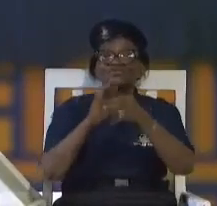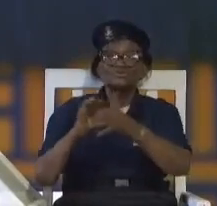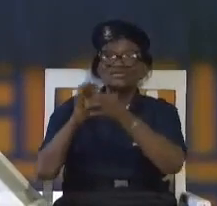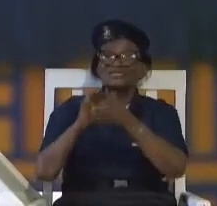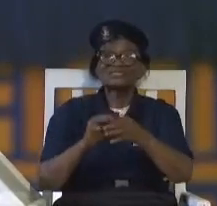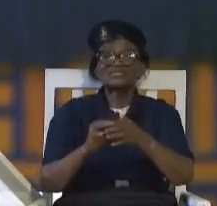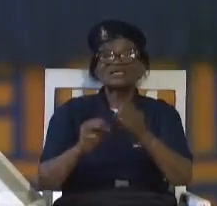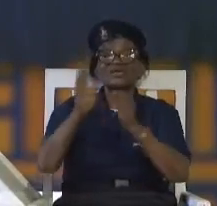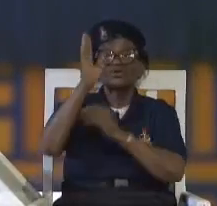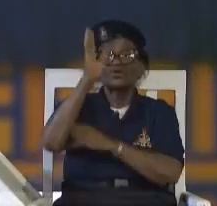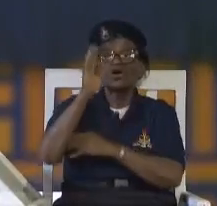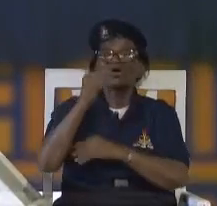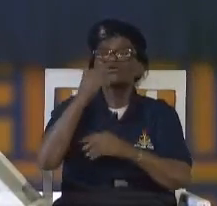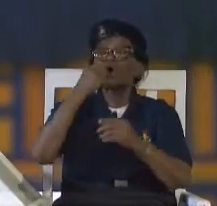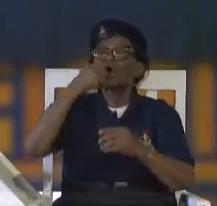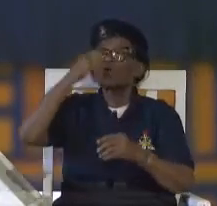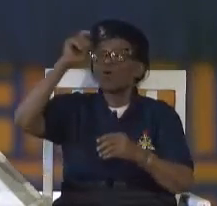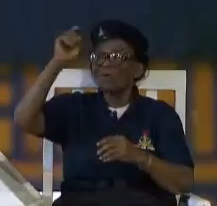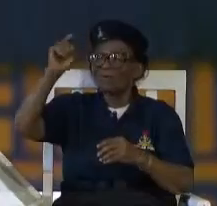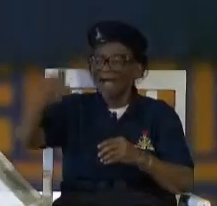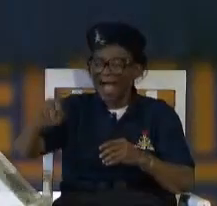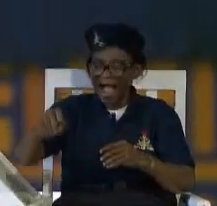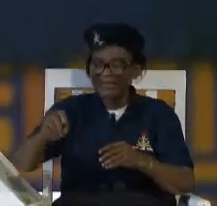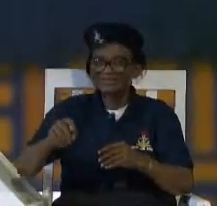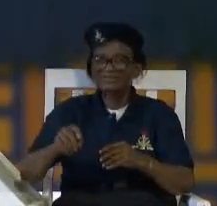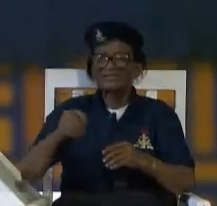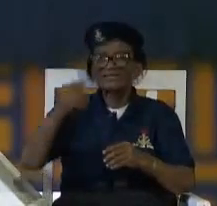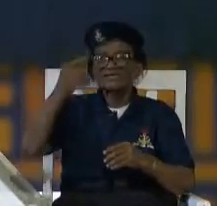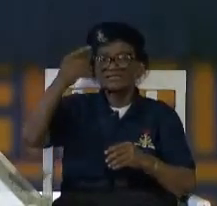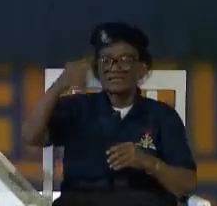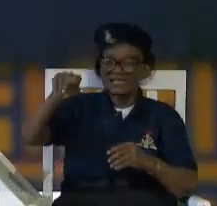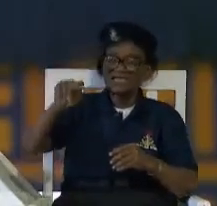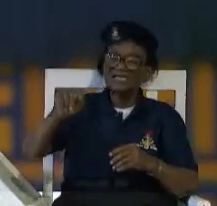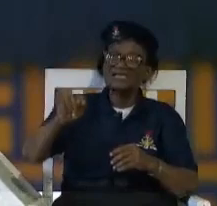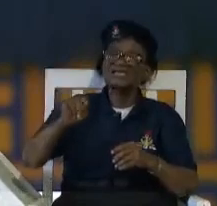God commands a blessing.